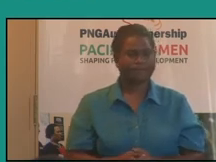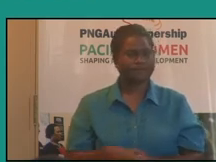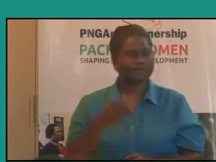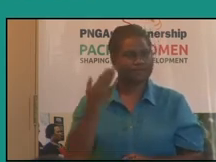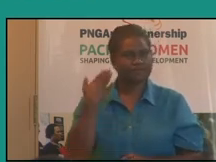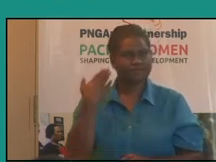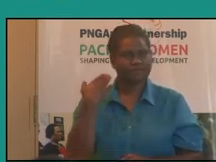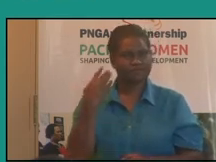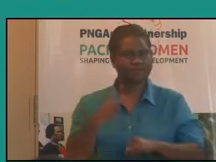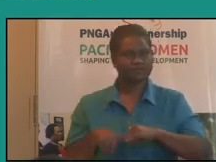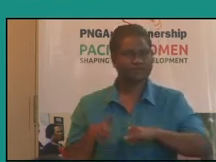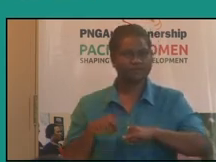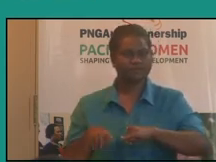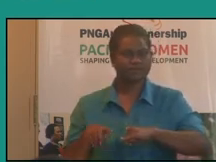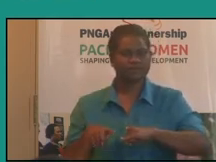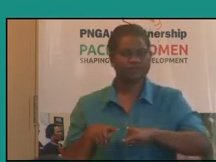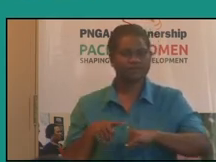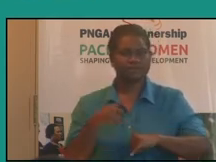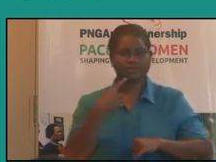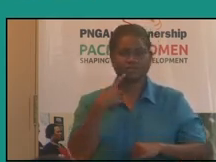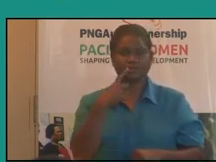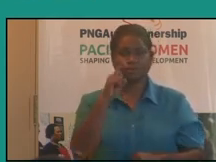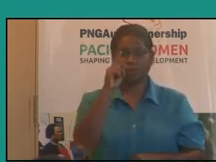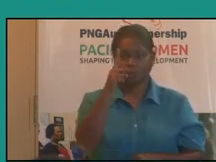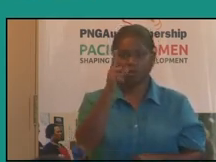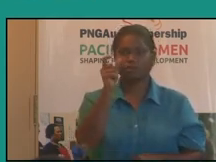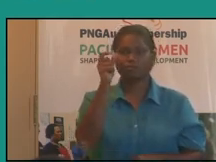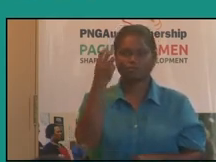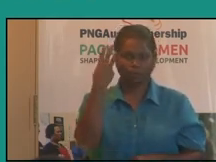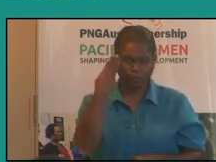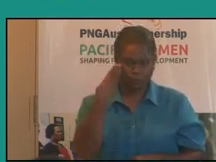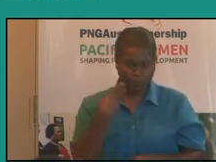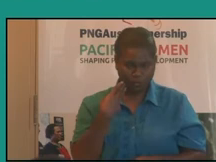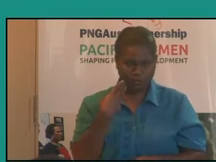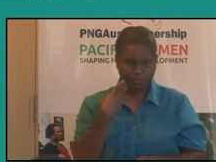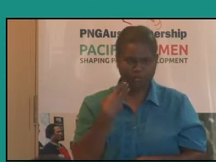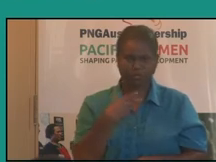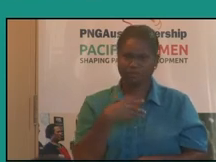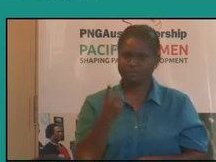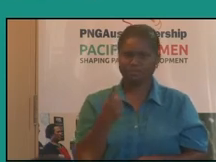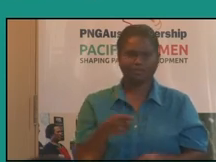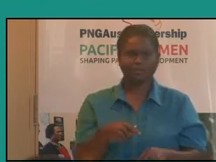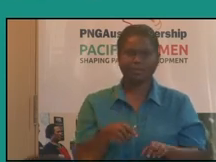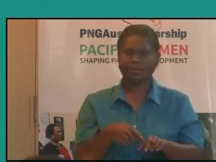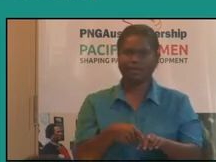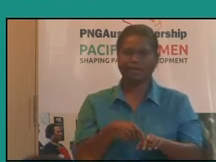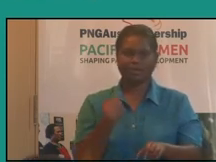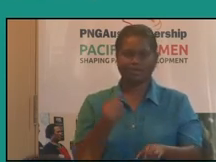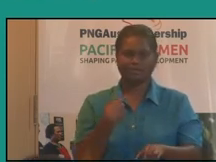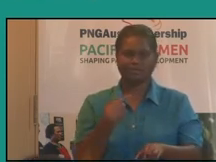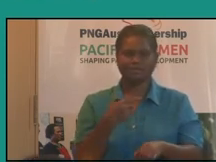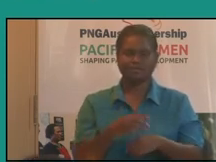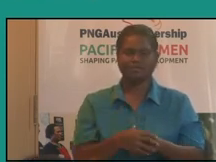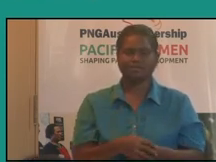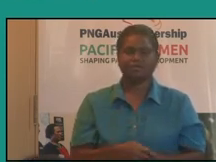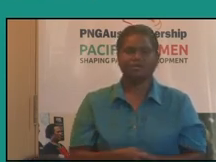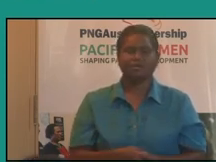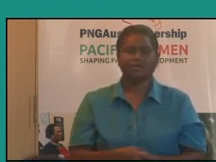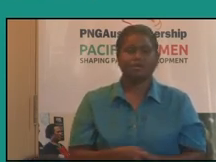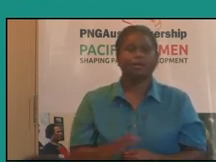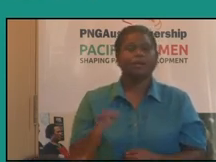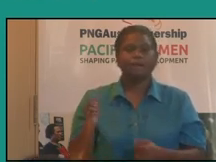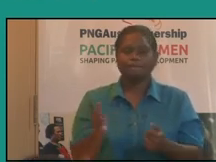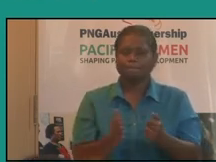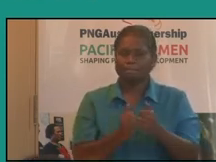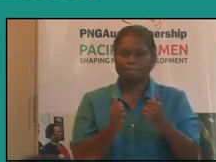elections, I believe the only woman candidate came out very, very late, and that is the reason why, although she's well known